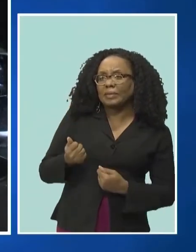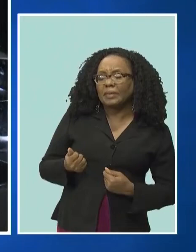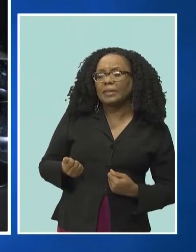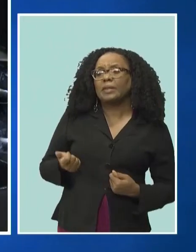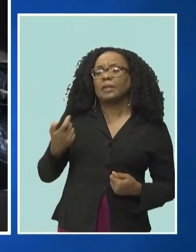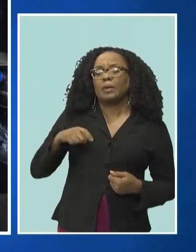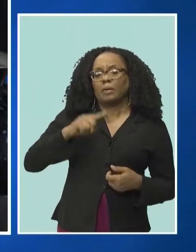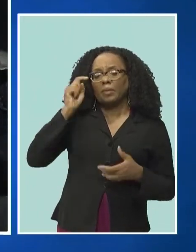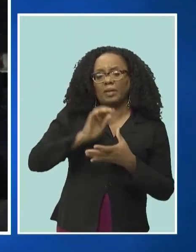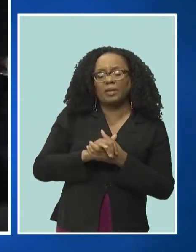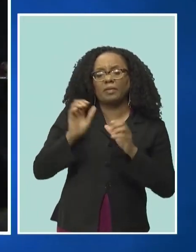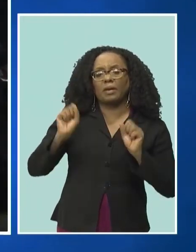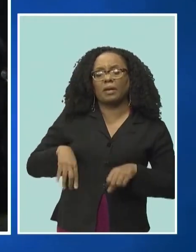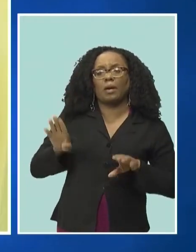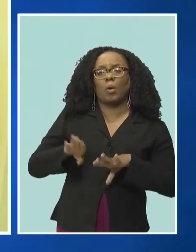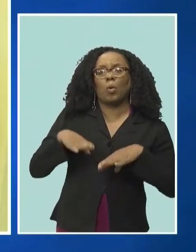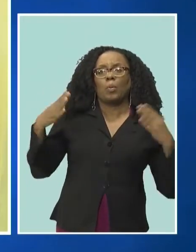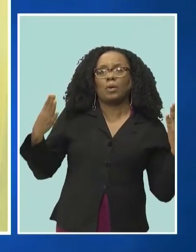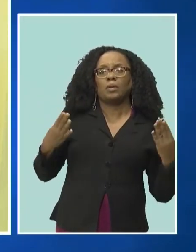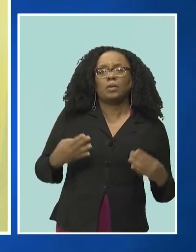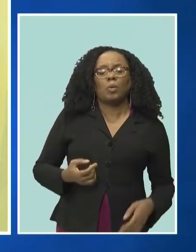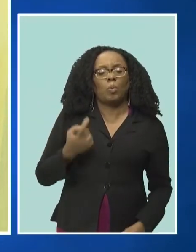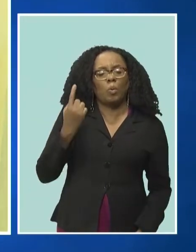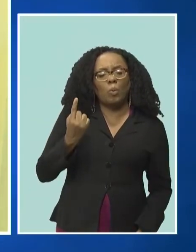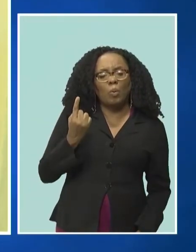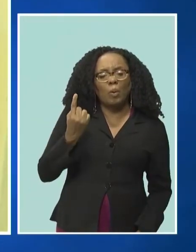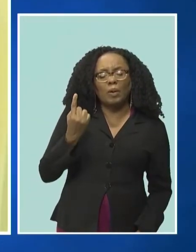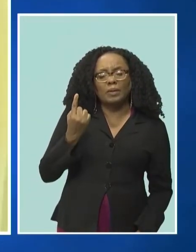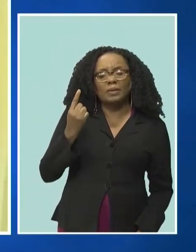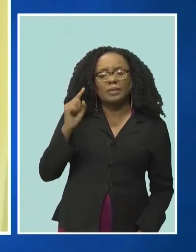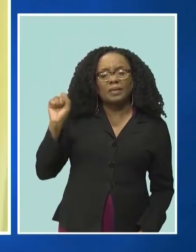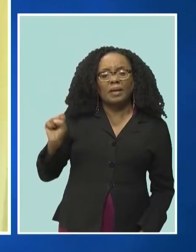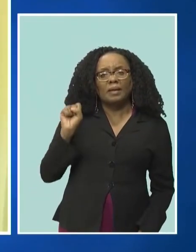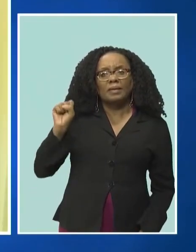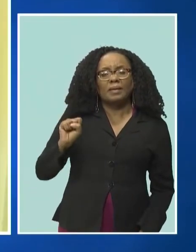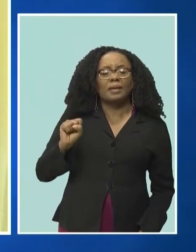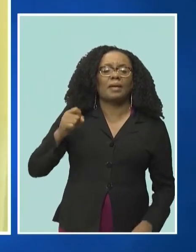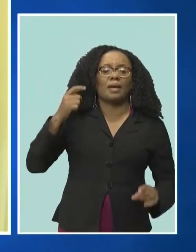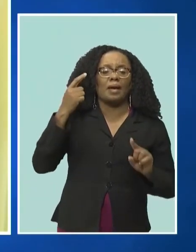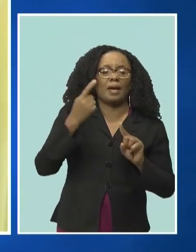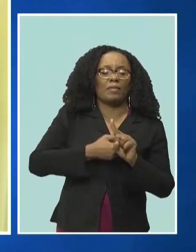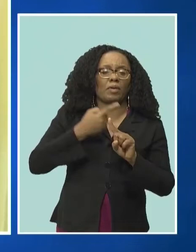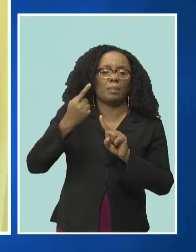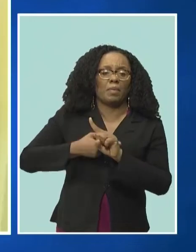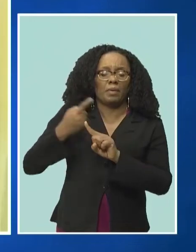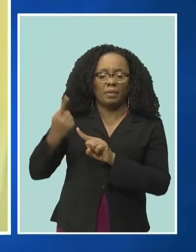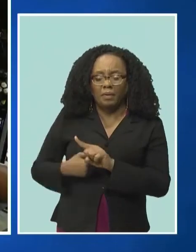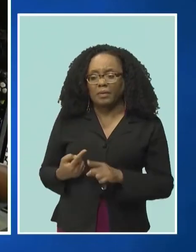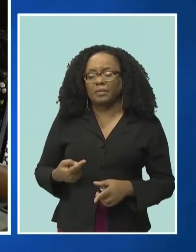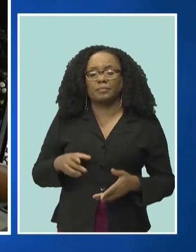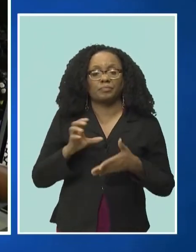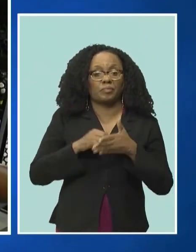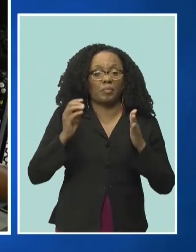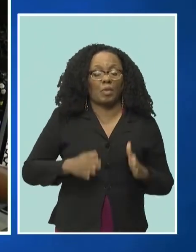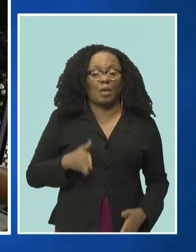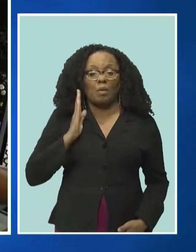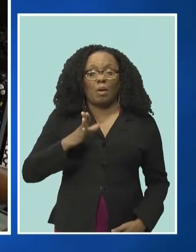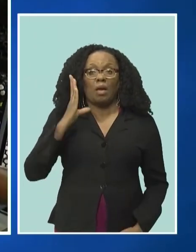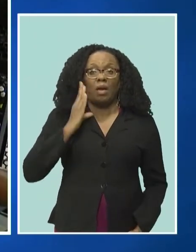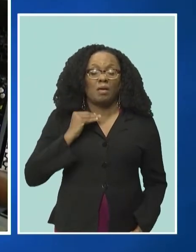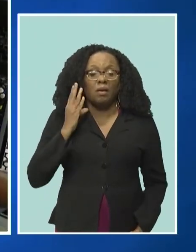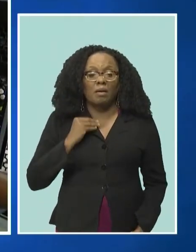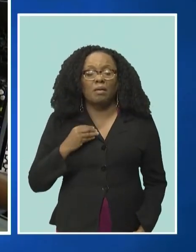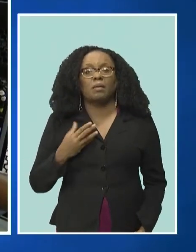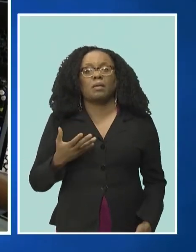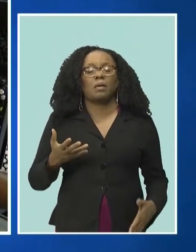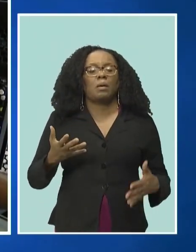can open one Saturday a month in the first instance to give our children the opportunity to experience what it is like to work